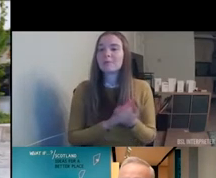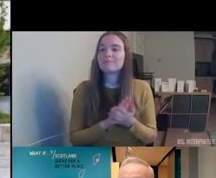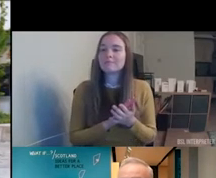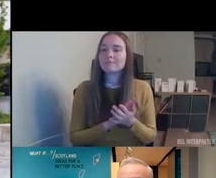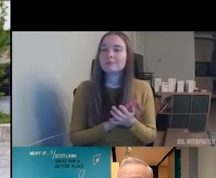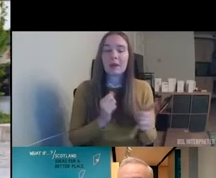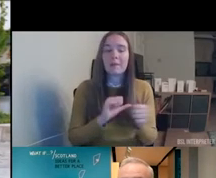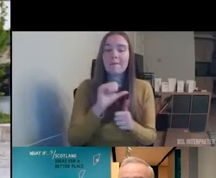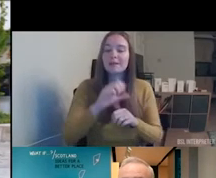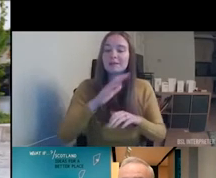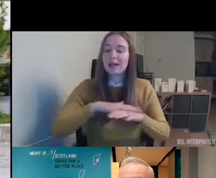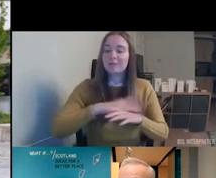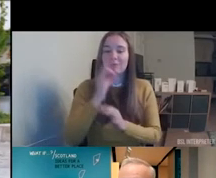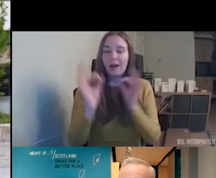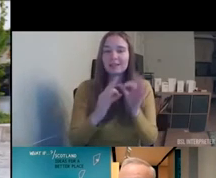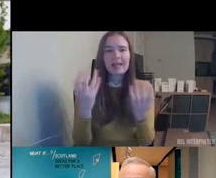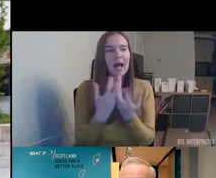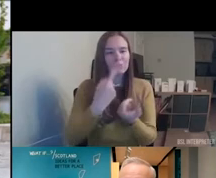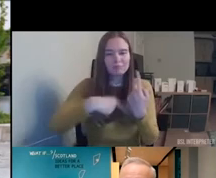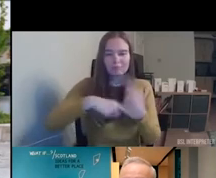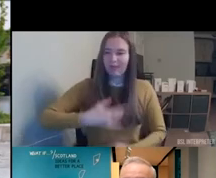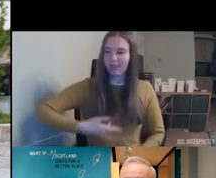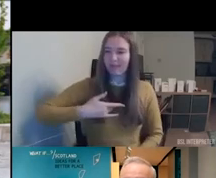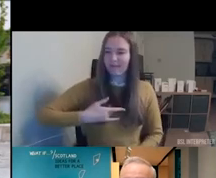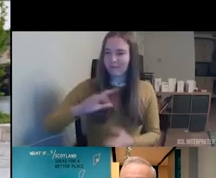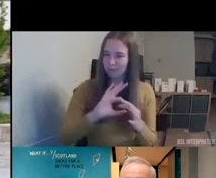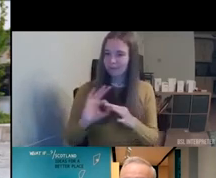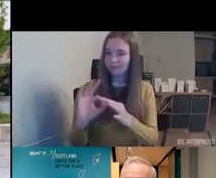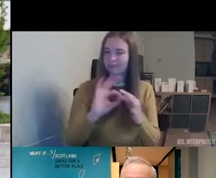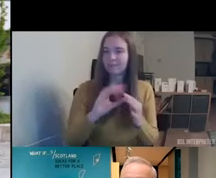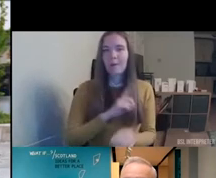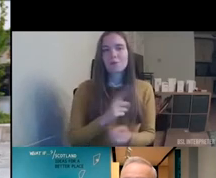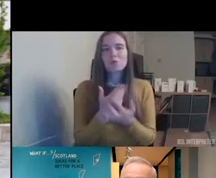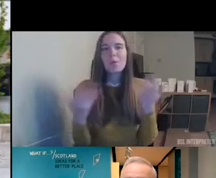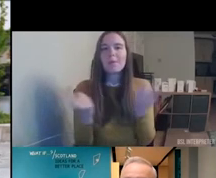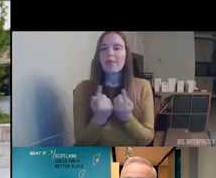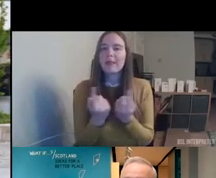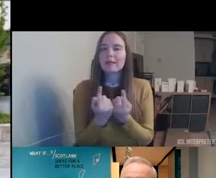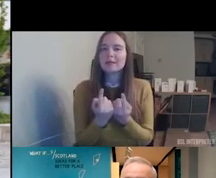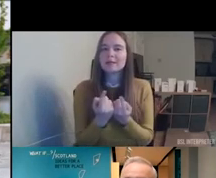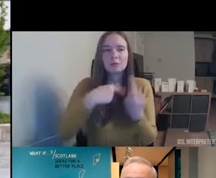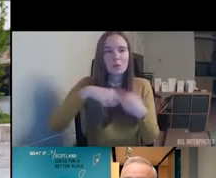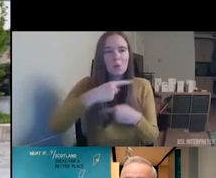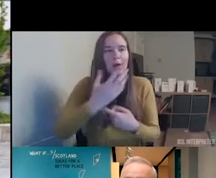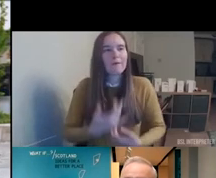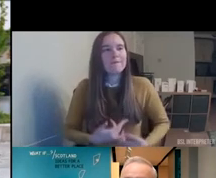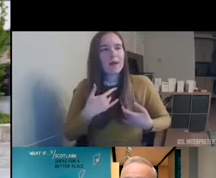ask the question, how will we live together? Because there's so many things that people might feel more comfortable about challenging and saying,